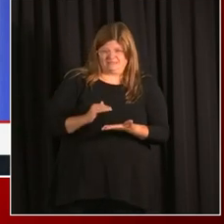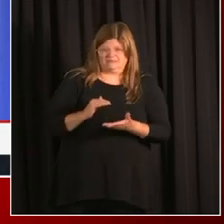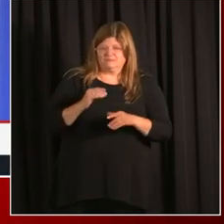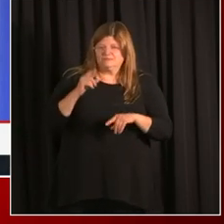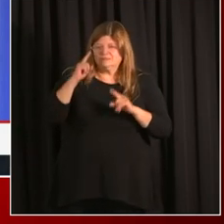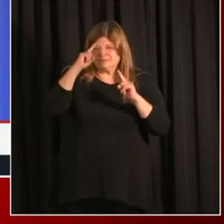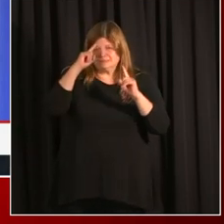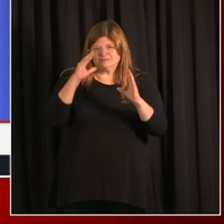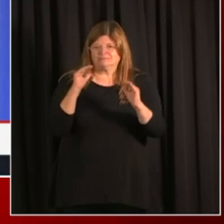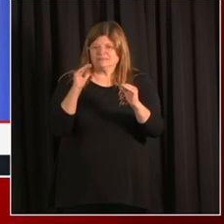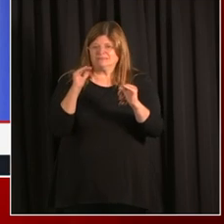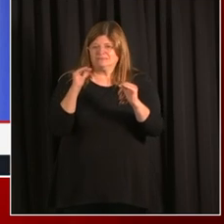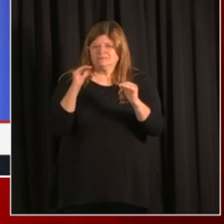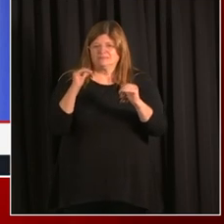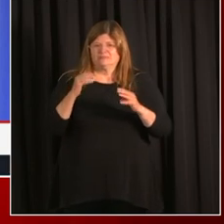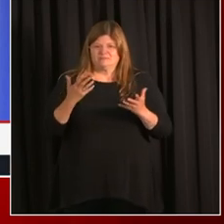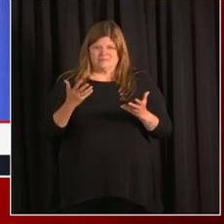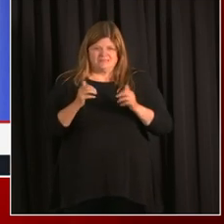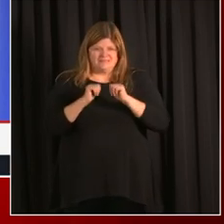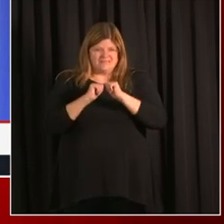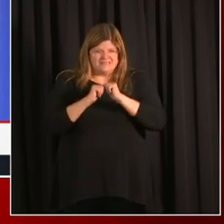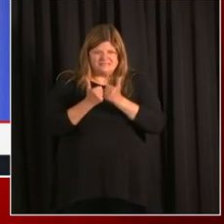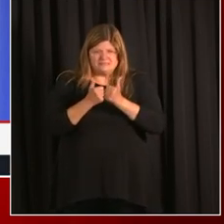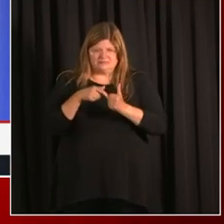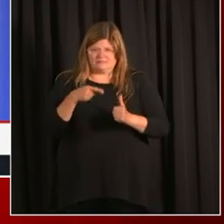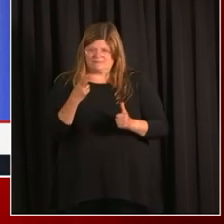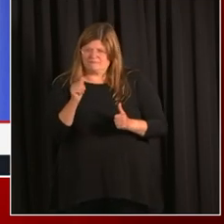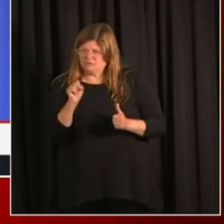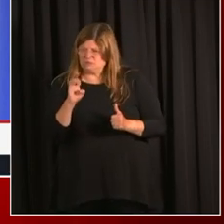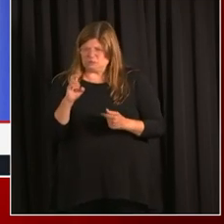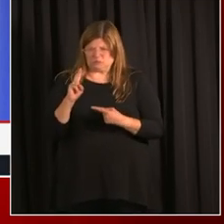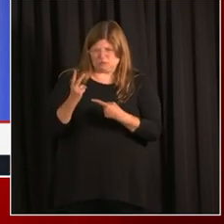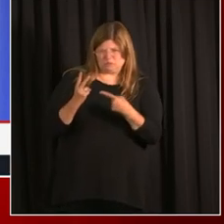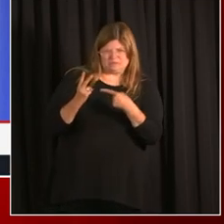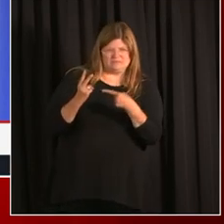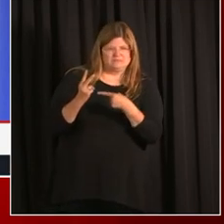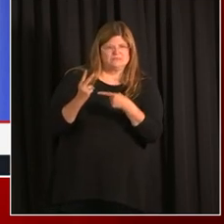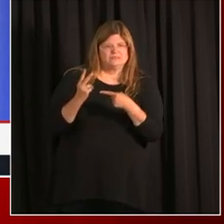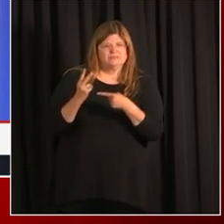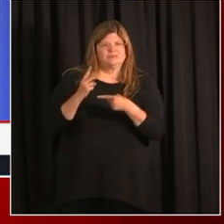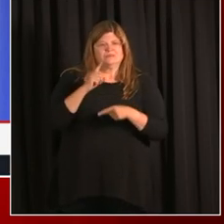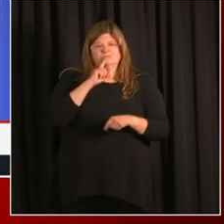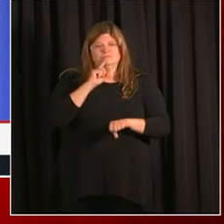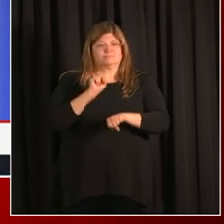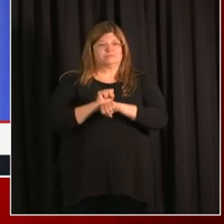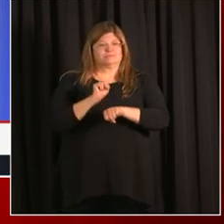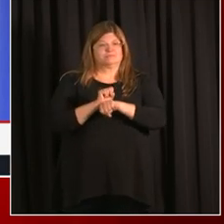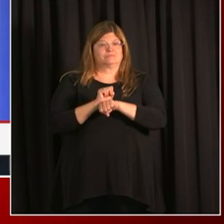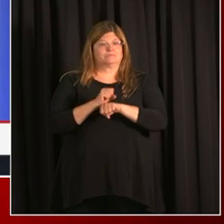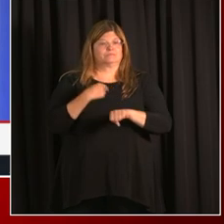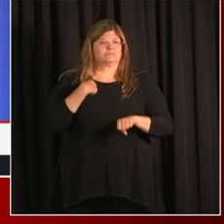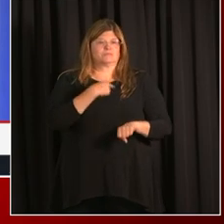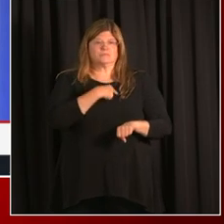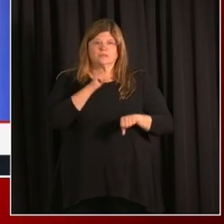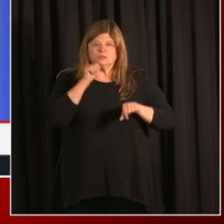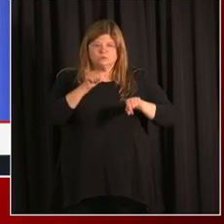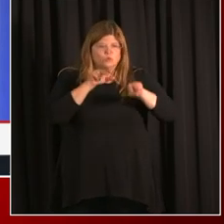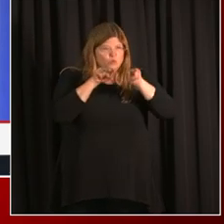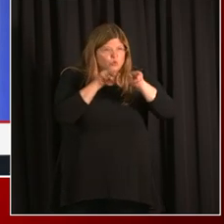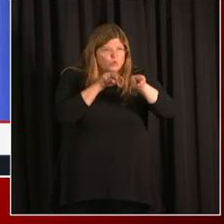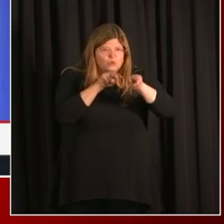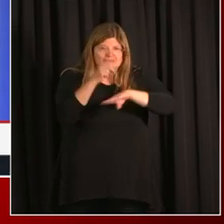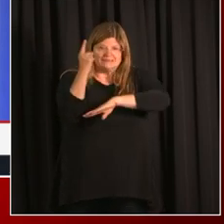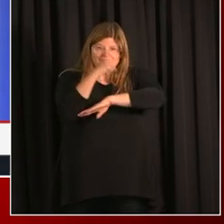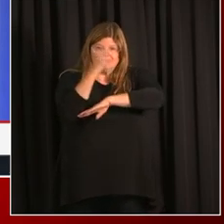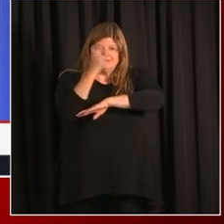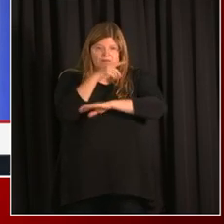expectation management about being in phase 2 for quite some time is that we don't only look at days of decline as